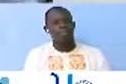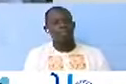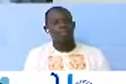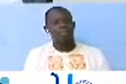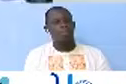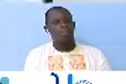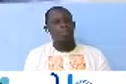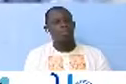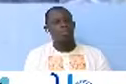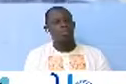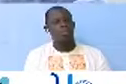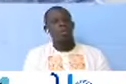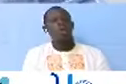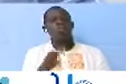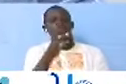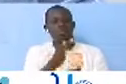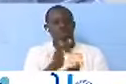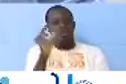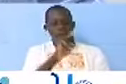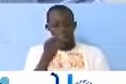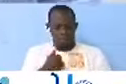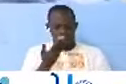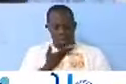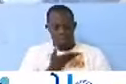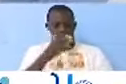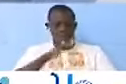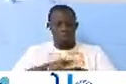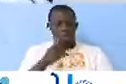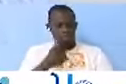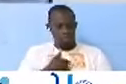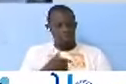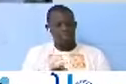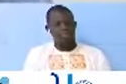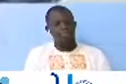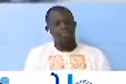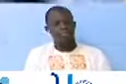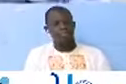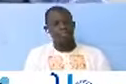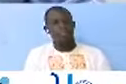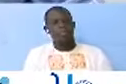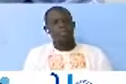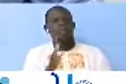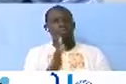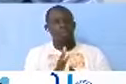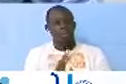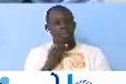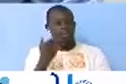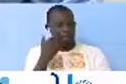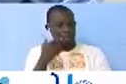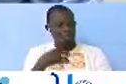there, the trust that people have on me,